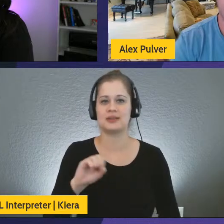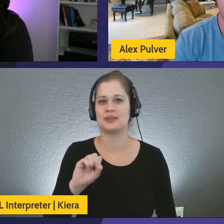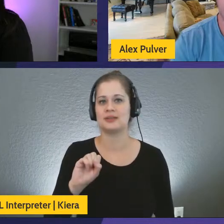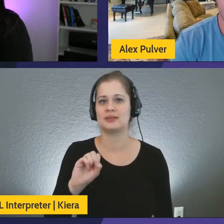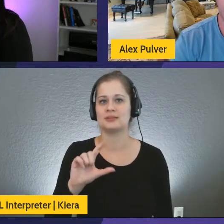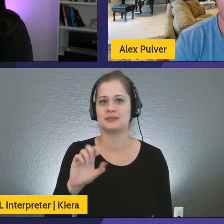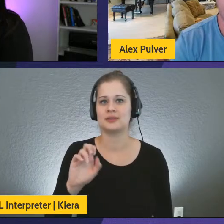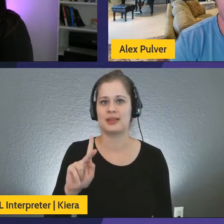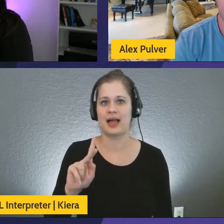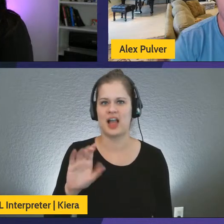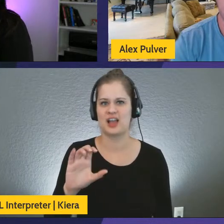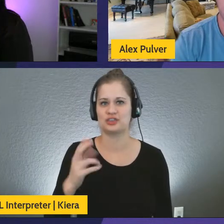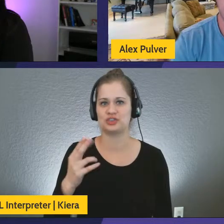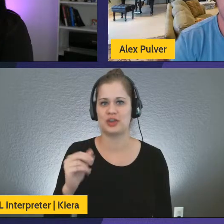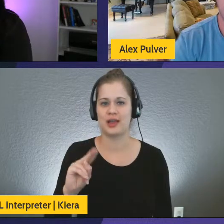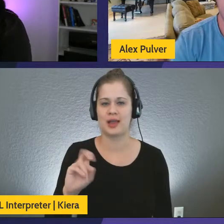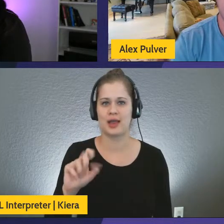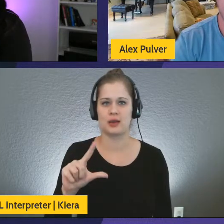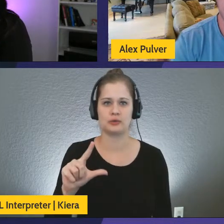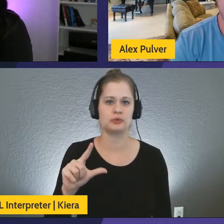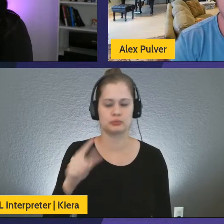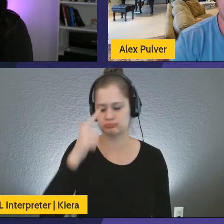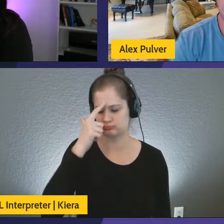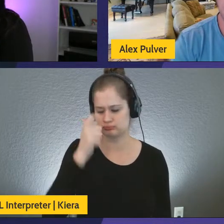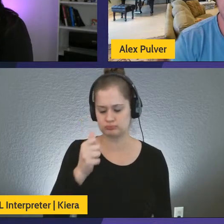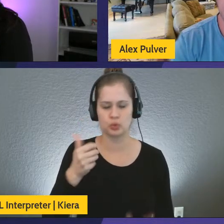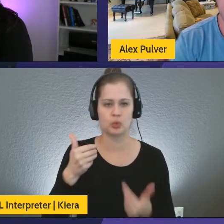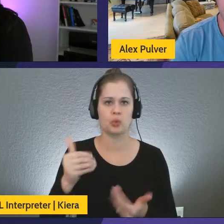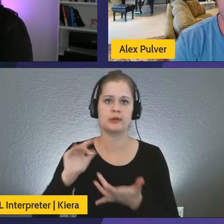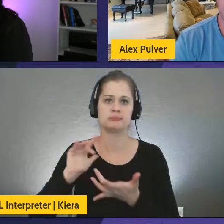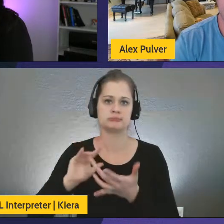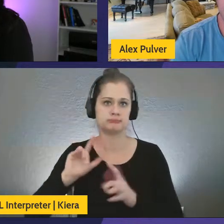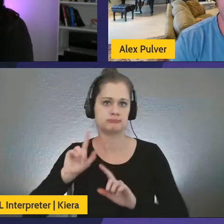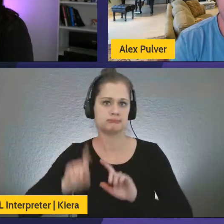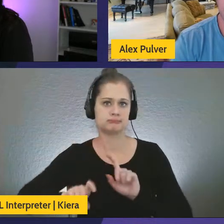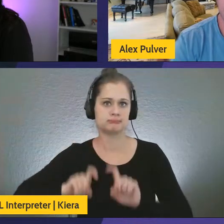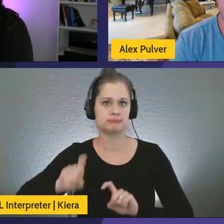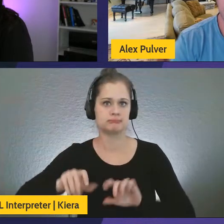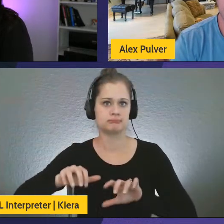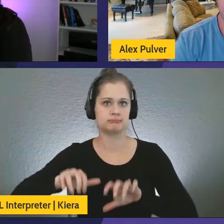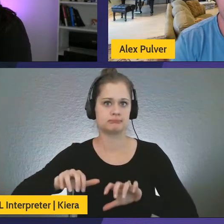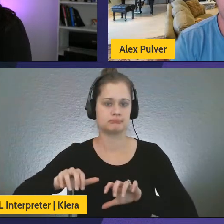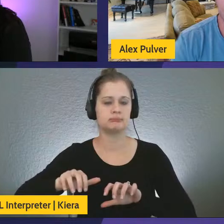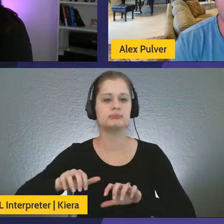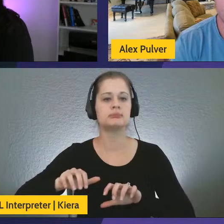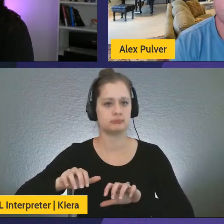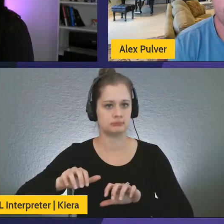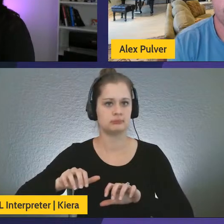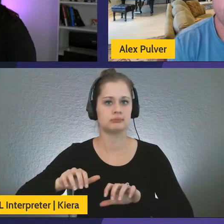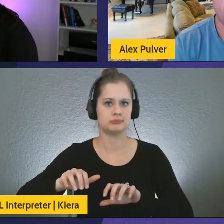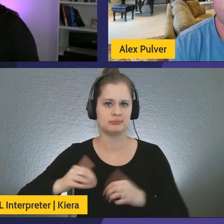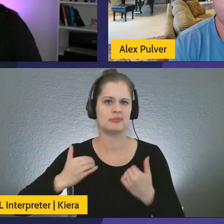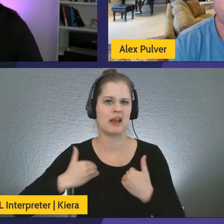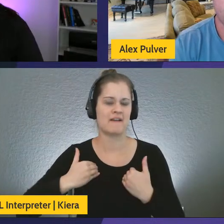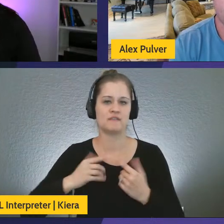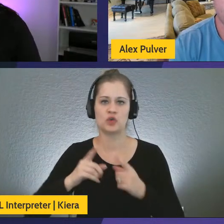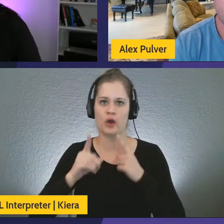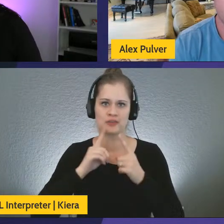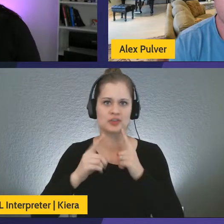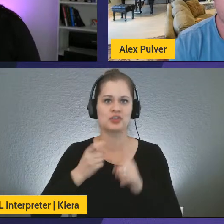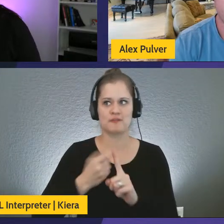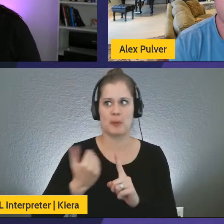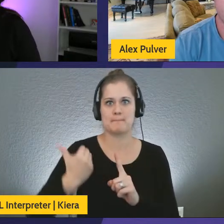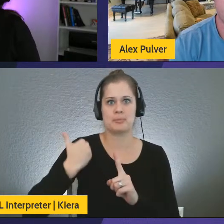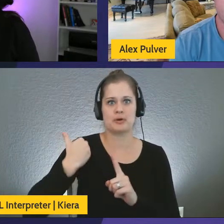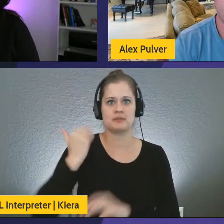So in Track Free, you can reach out to him and ask him questions. There is conversation going from the previous